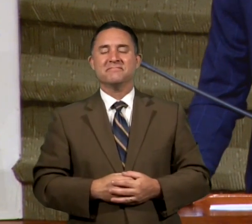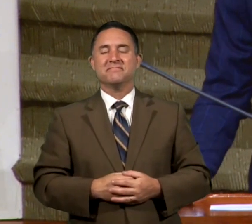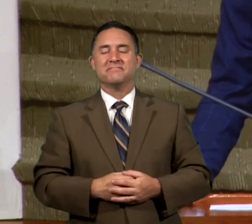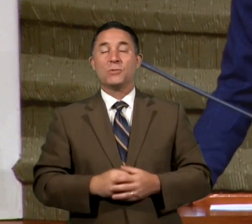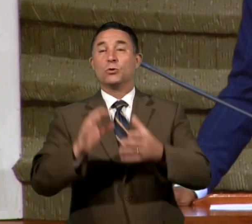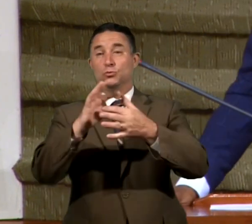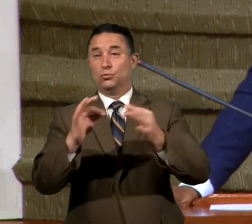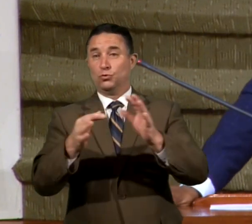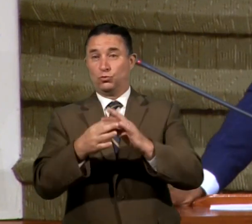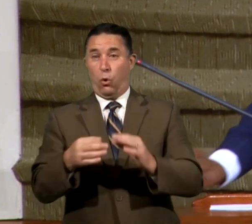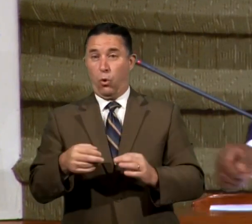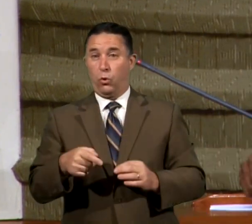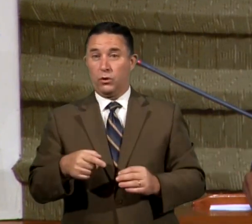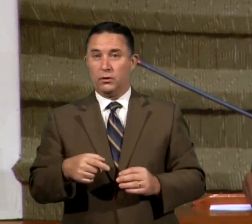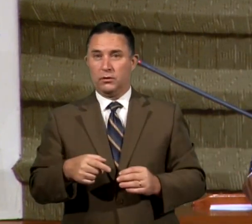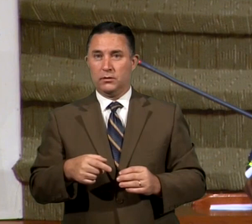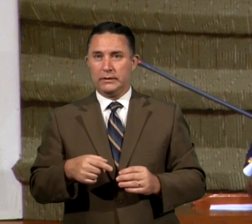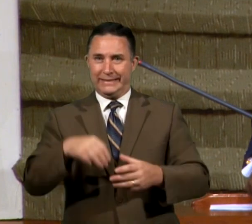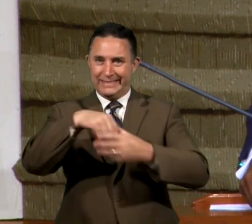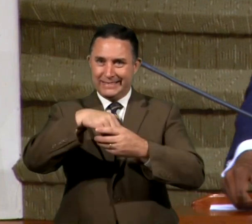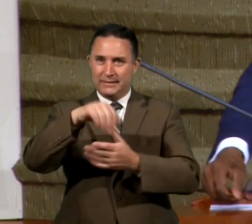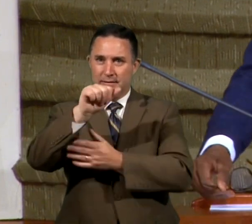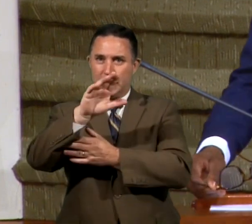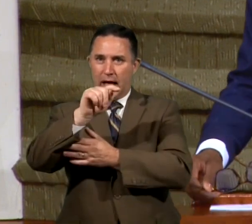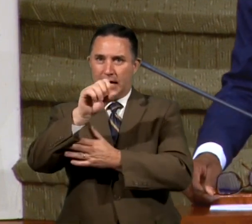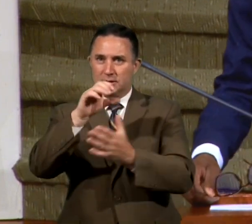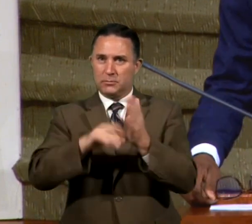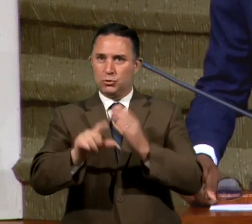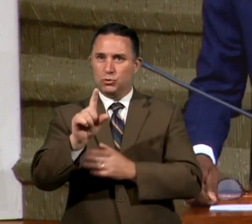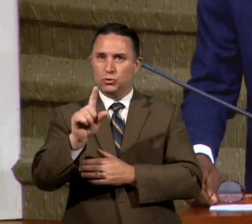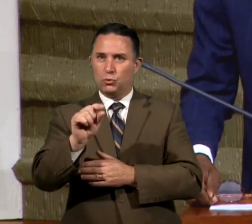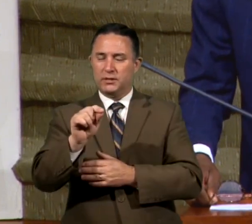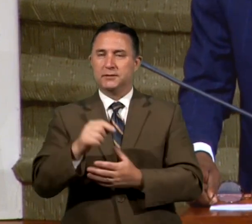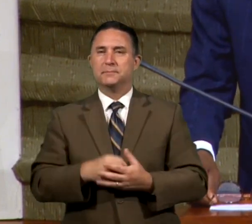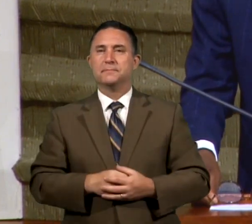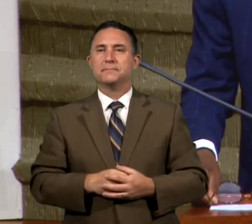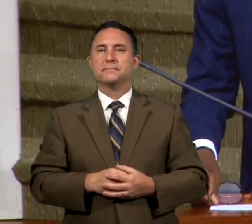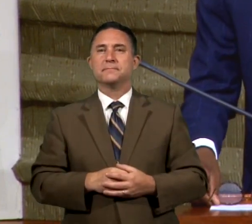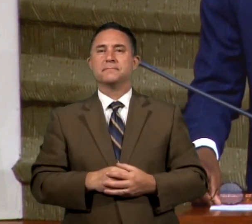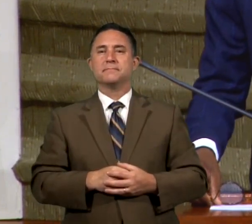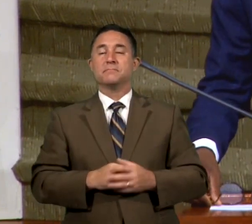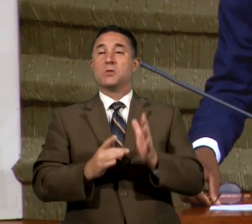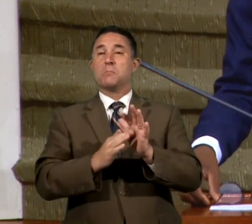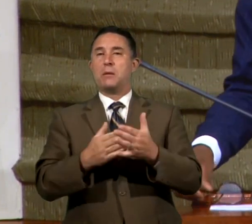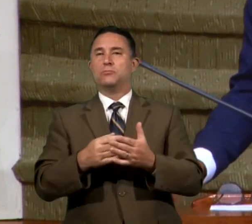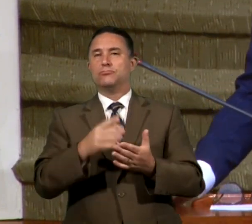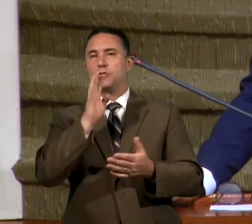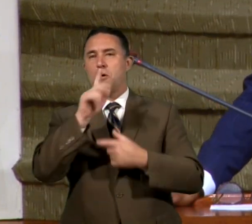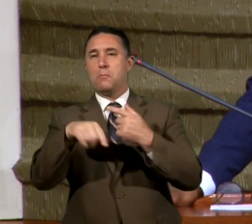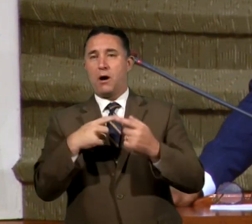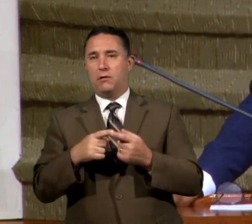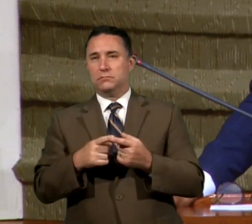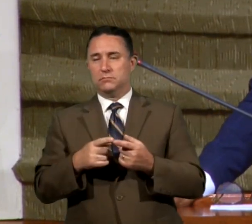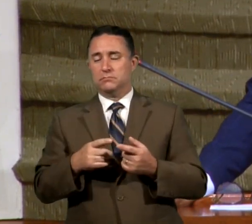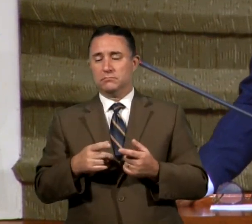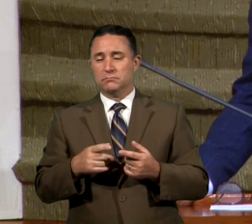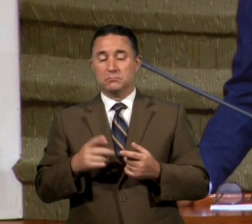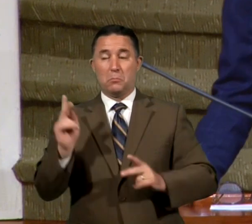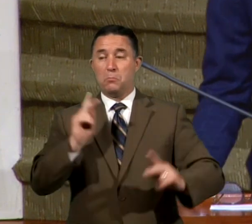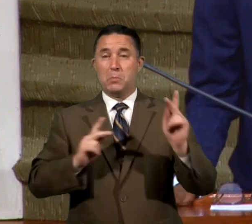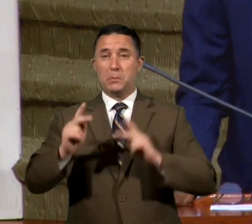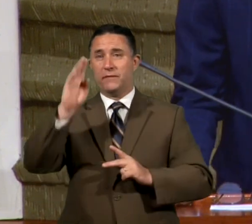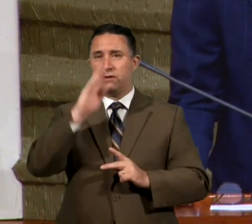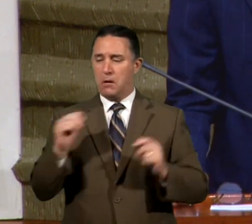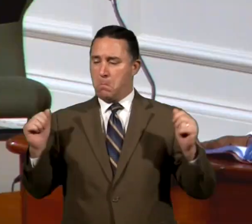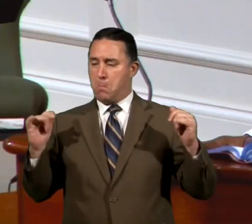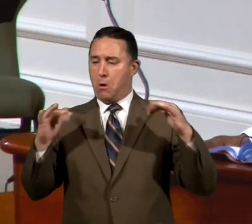This story is situated in Acts chapter number 20. The Bible talks about how the people of God